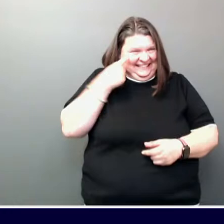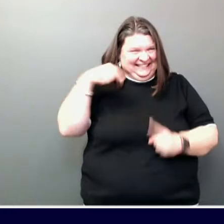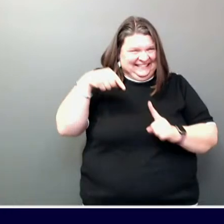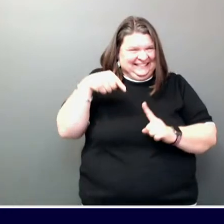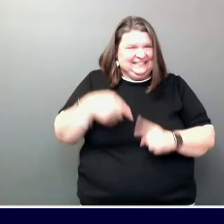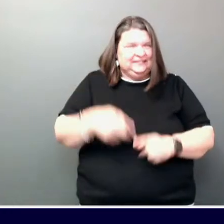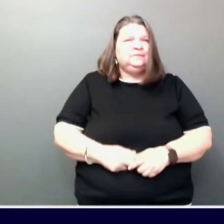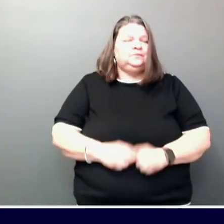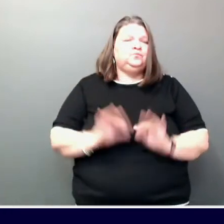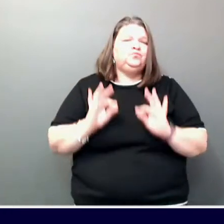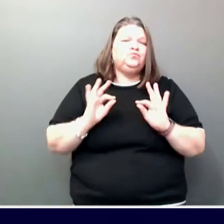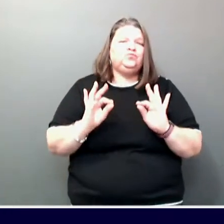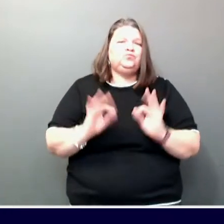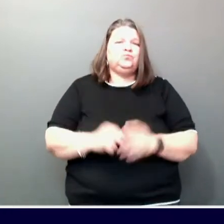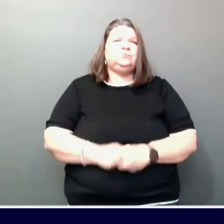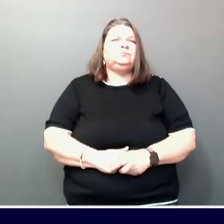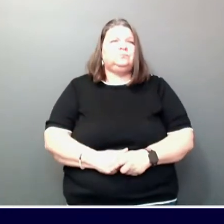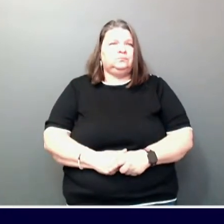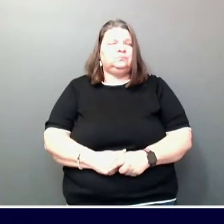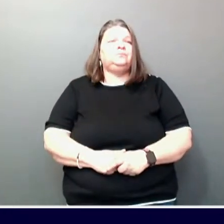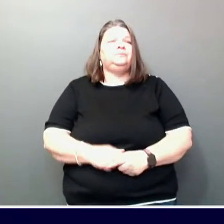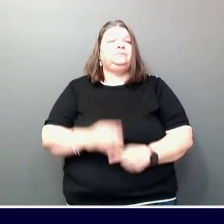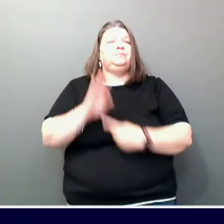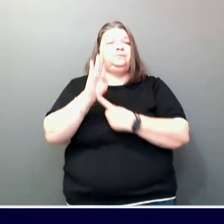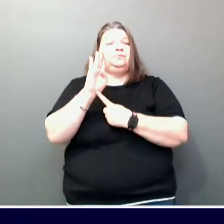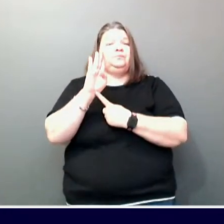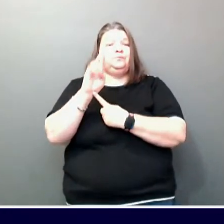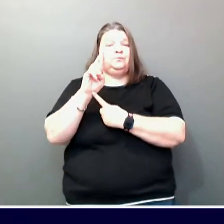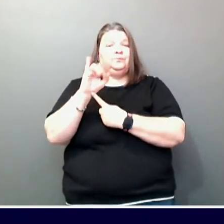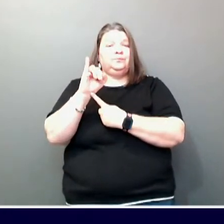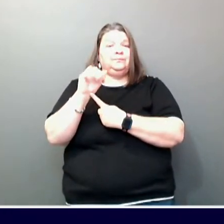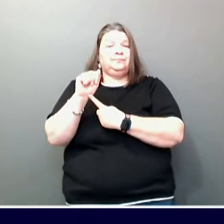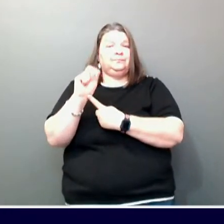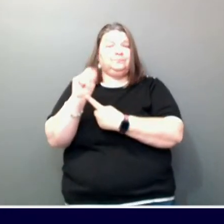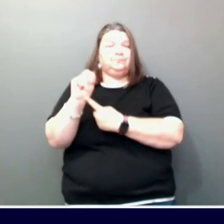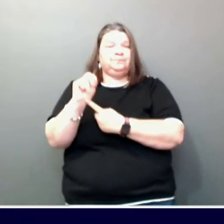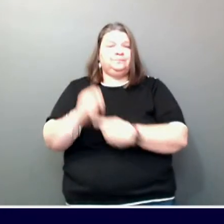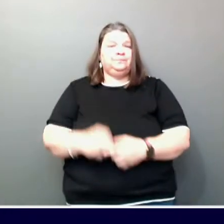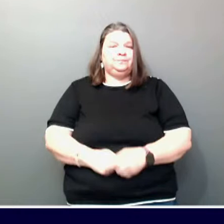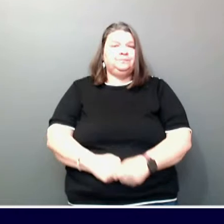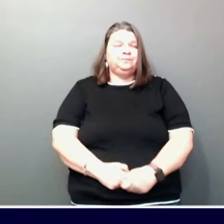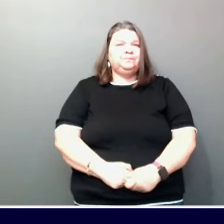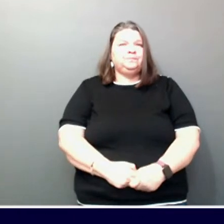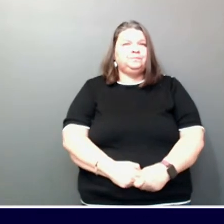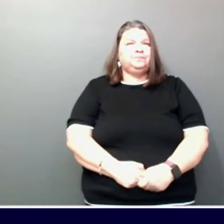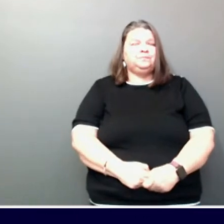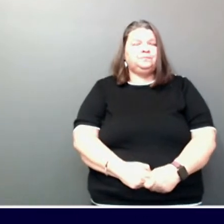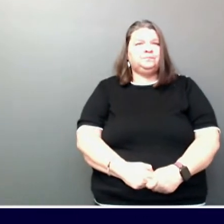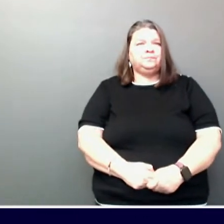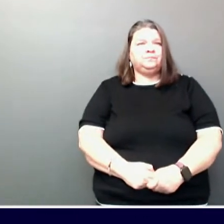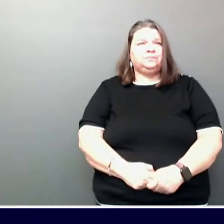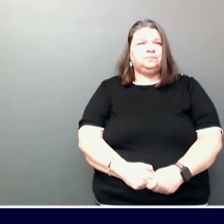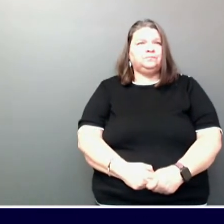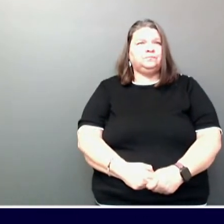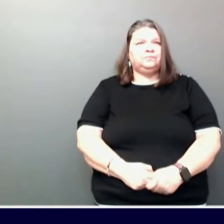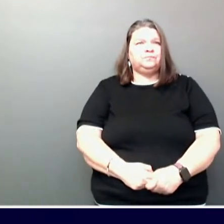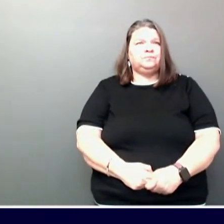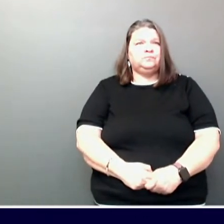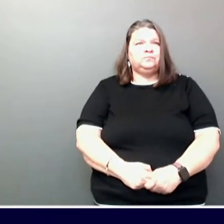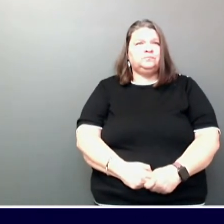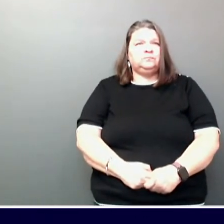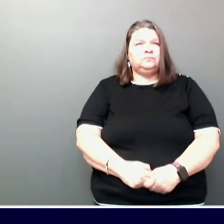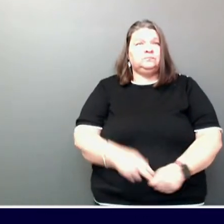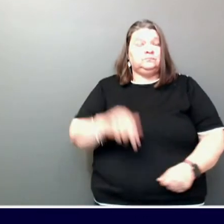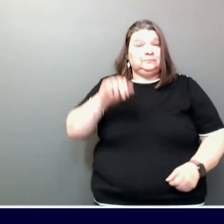Thanks. Brian Sullivan, over to you. Thanks, Dr. Shah. I'll follow up on Amy's question.